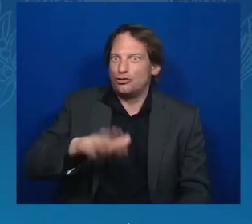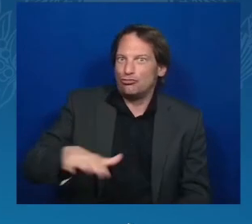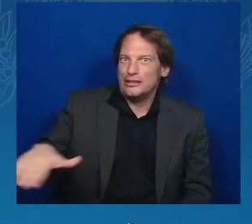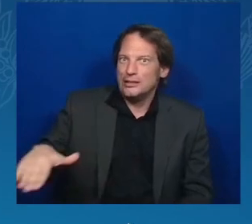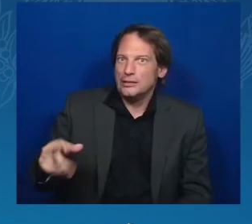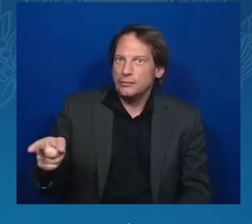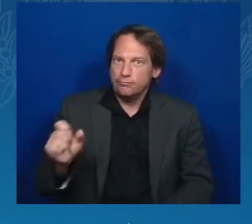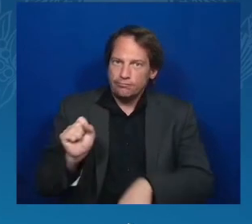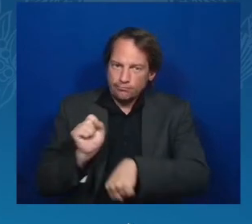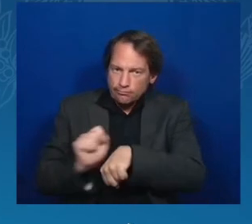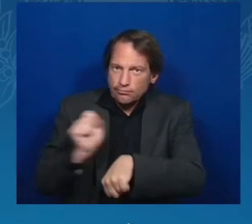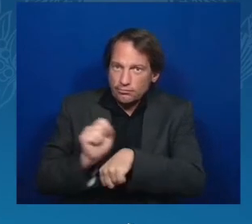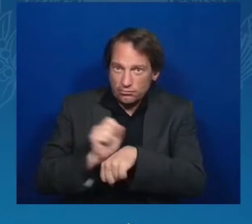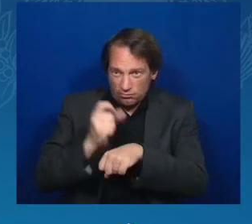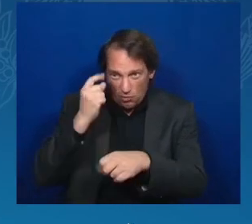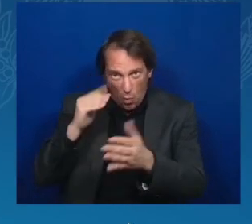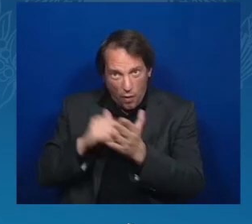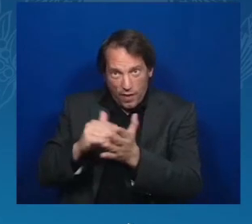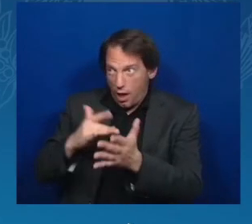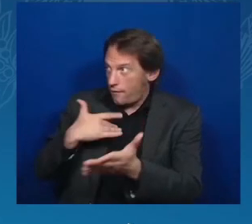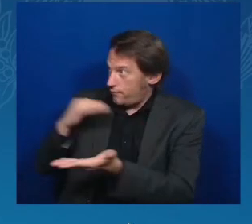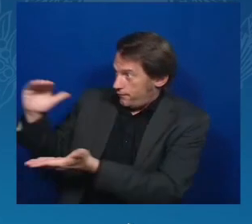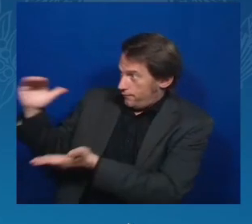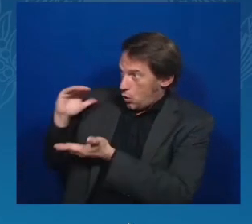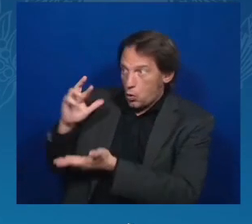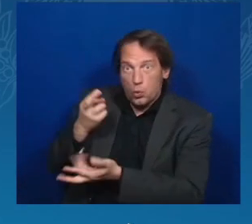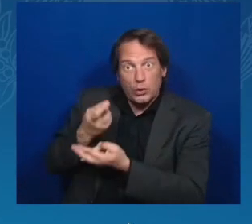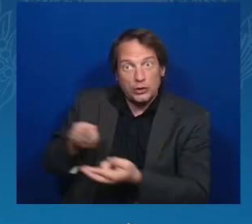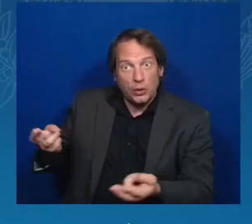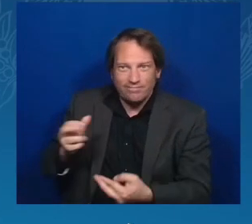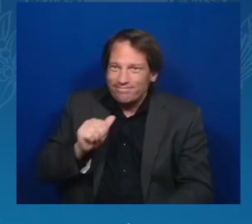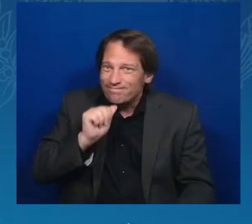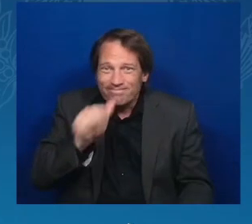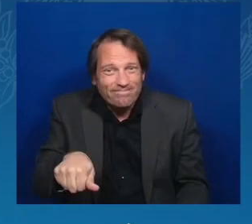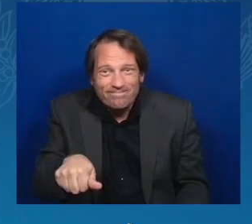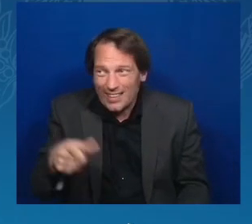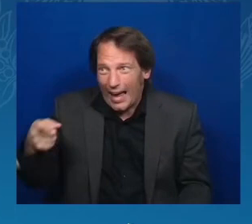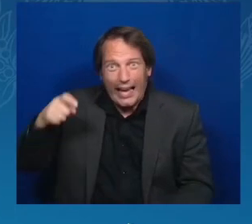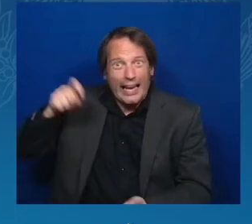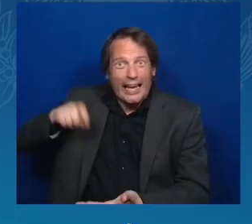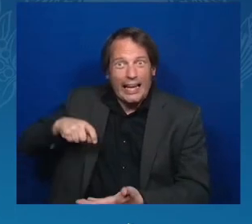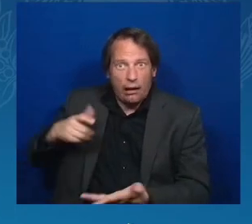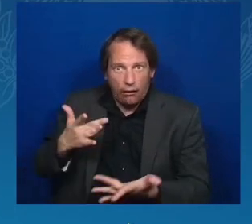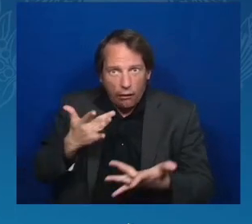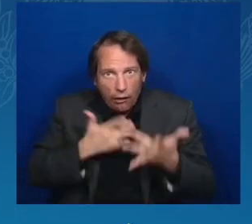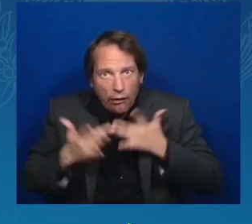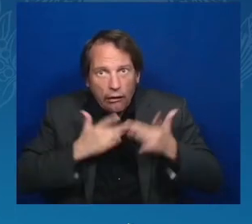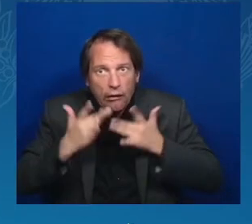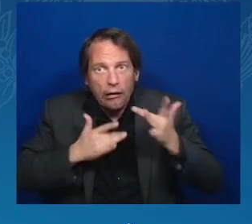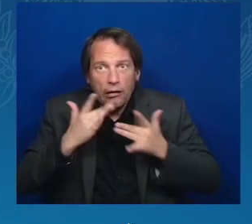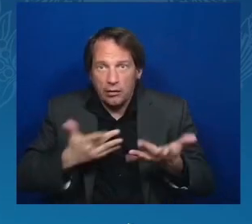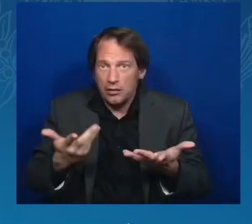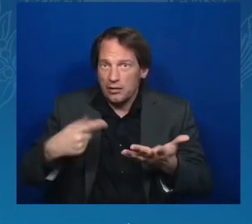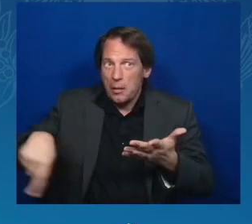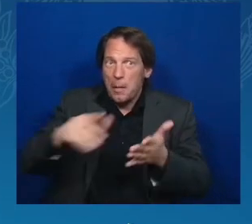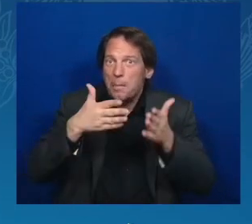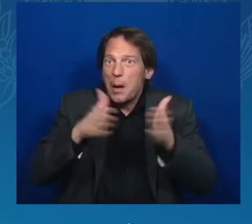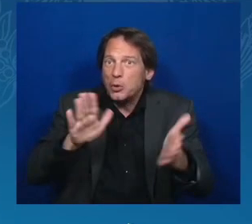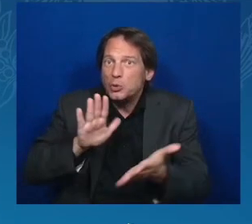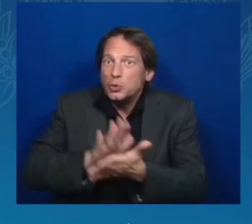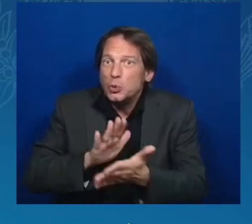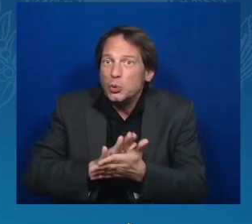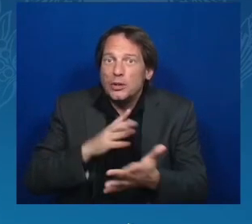teachers, public school teachers I have met over the years, come out of their own pocket to help pay for school supplies. We don't pay